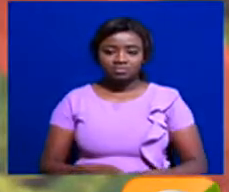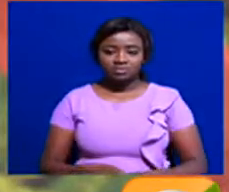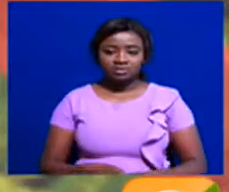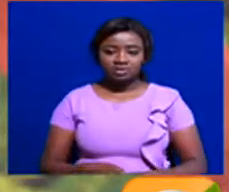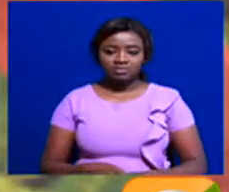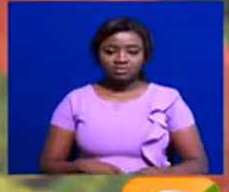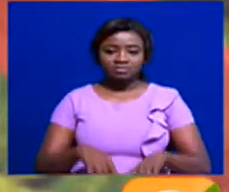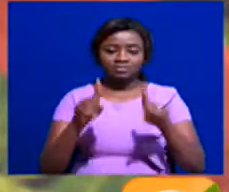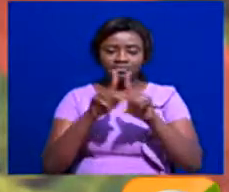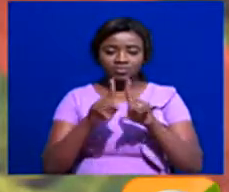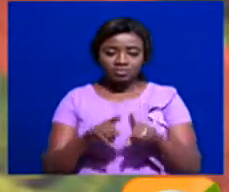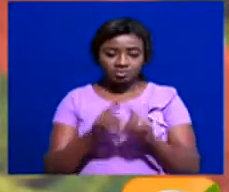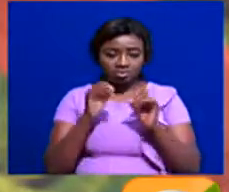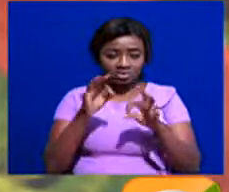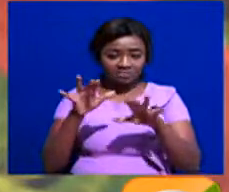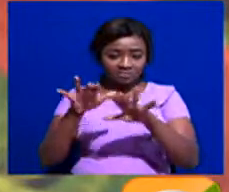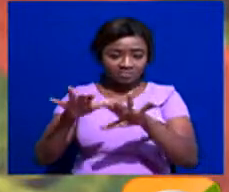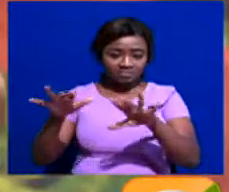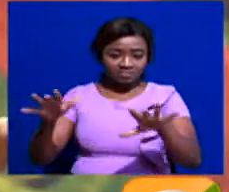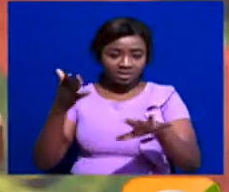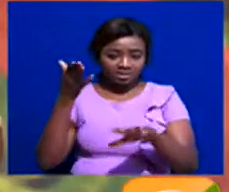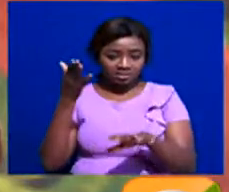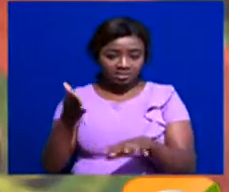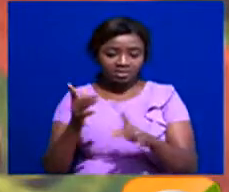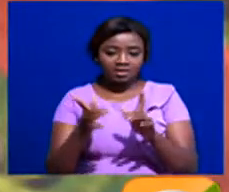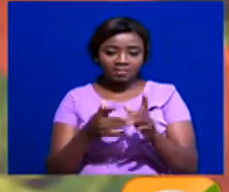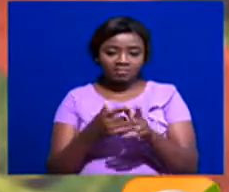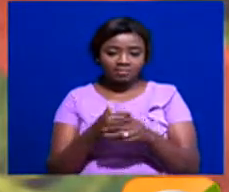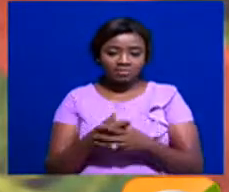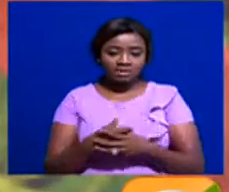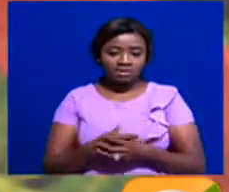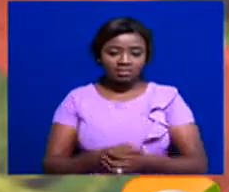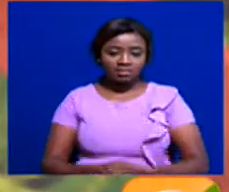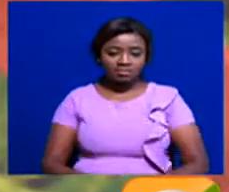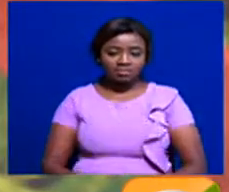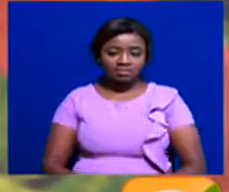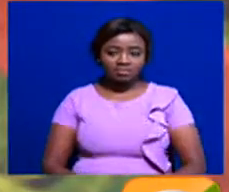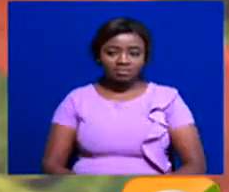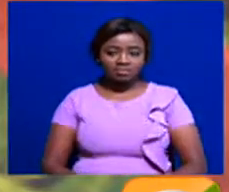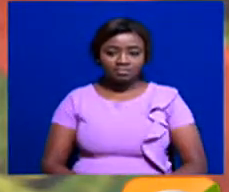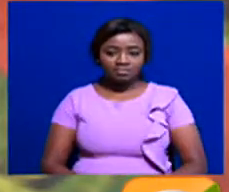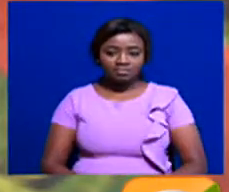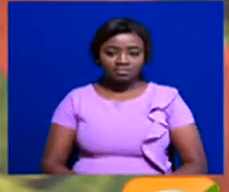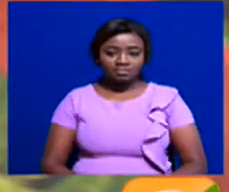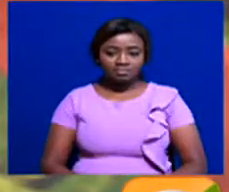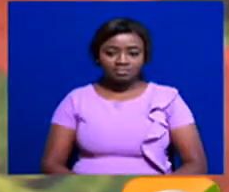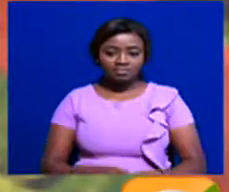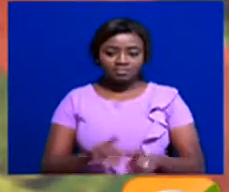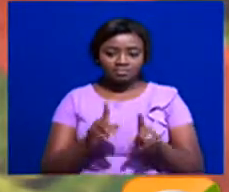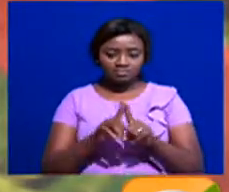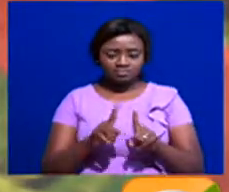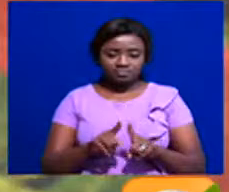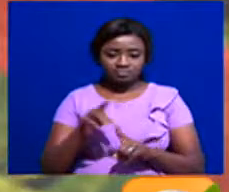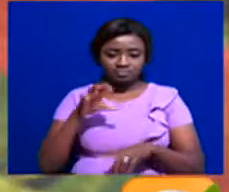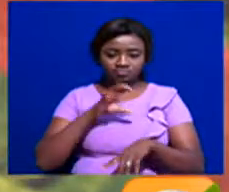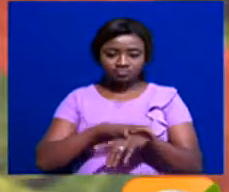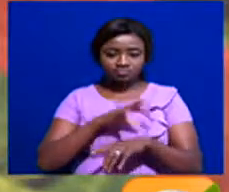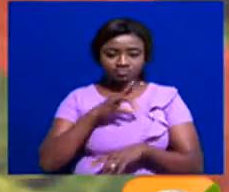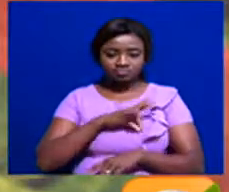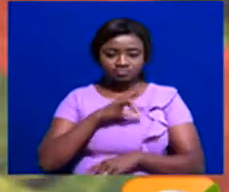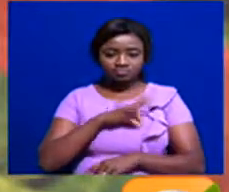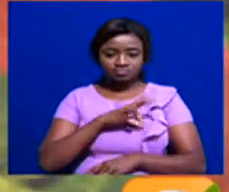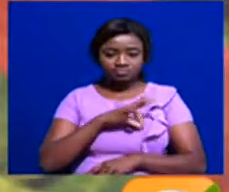market is there, then switching from tobacco to these other crops becomes very easy. Now,